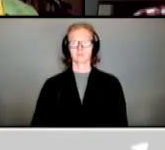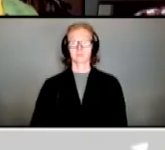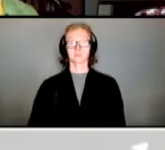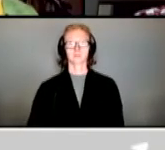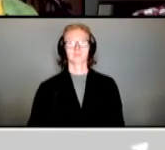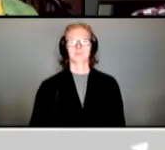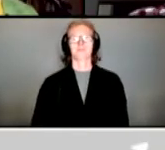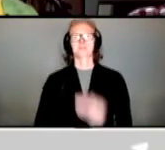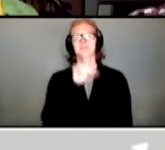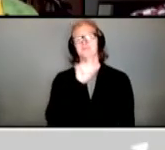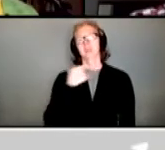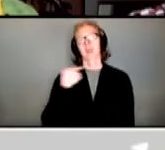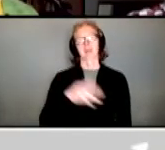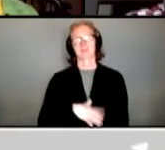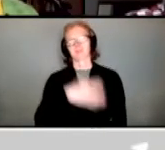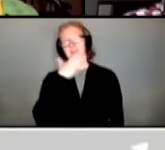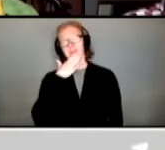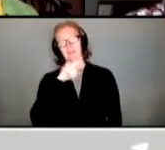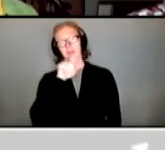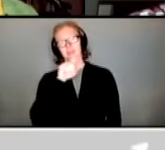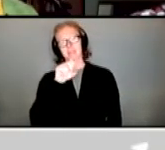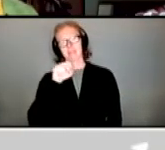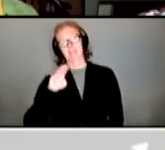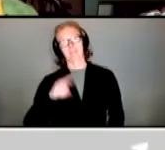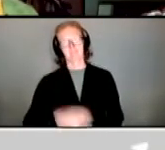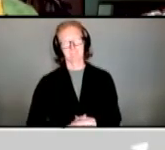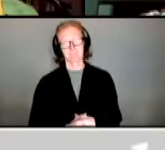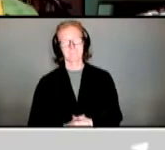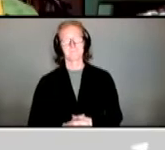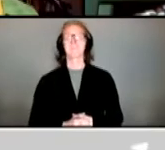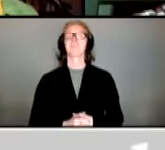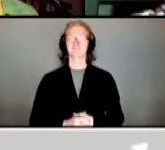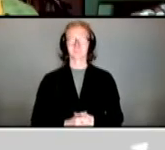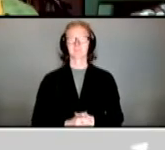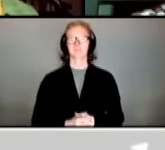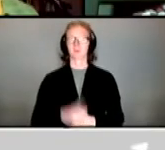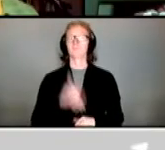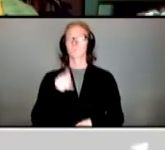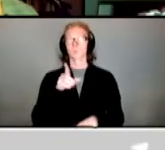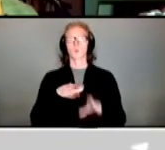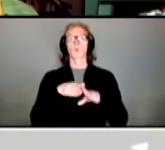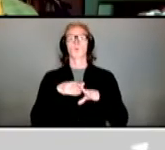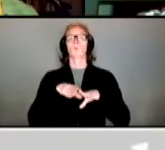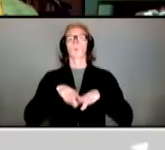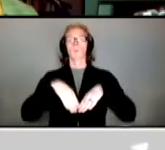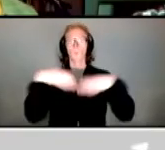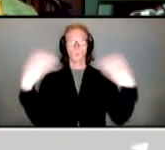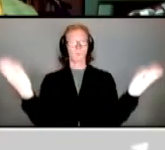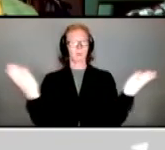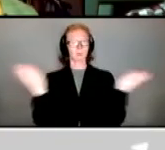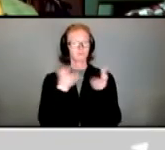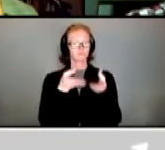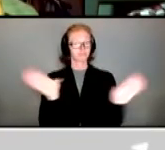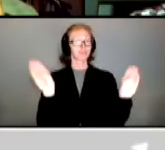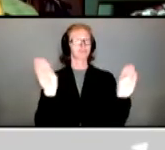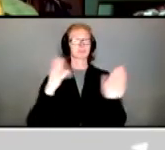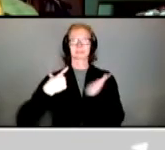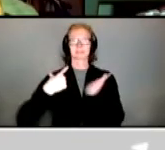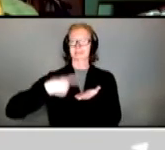Thank you, Zainab. The idea was to have an open discussion.